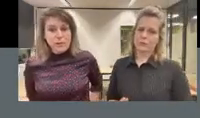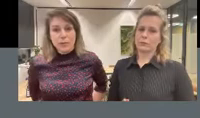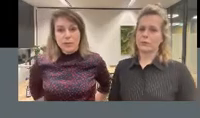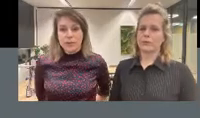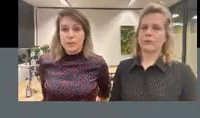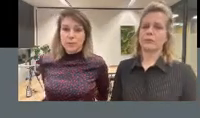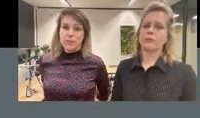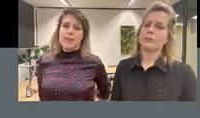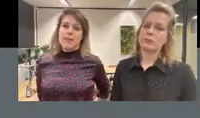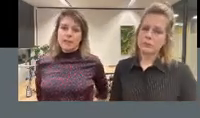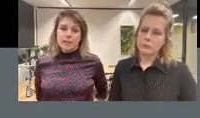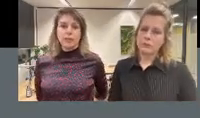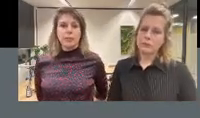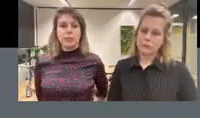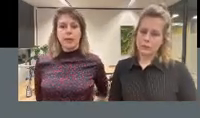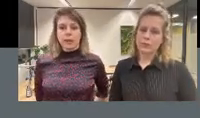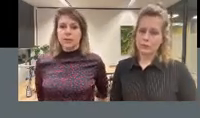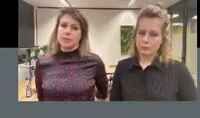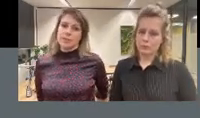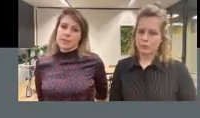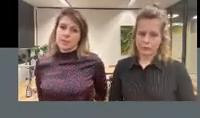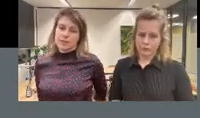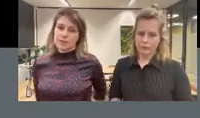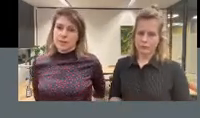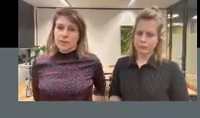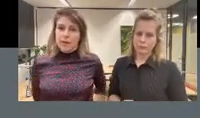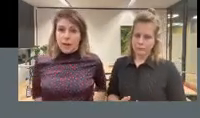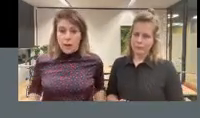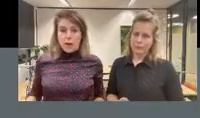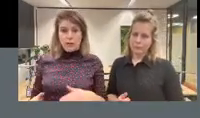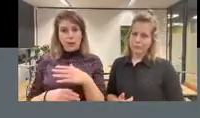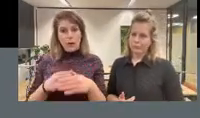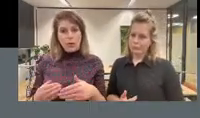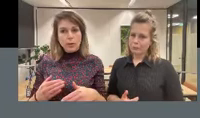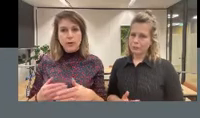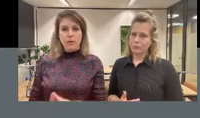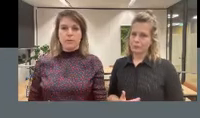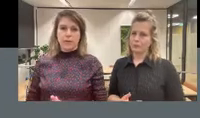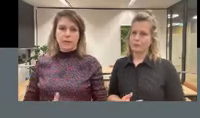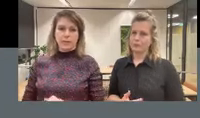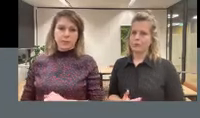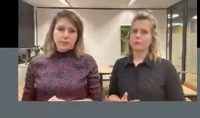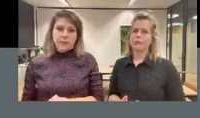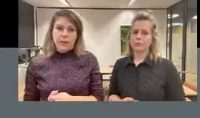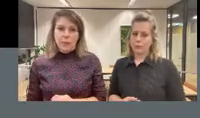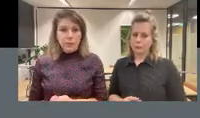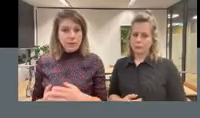intensifying trauma-focused treatment may lead to better treatment adherence, lower dropout